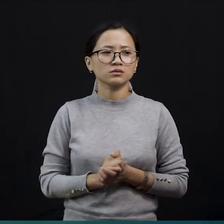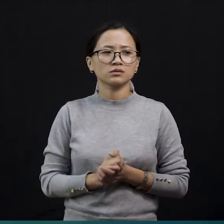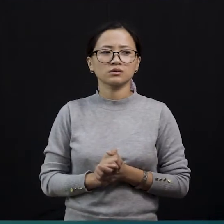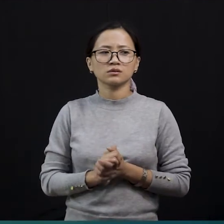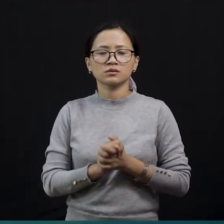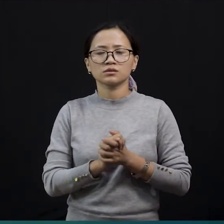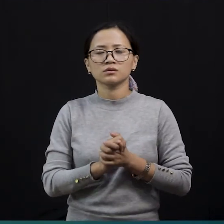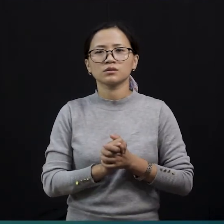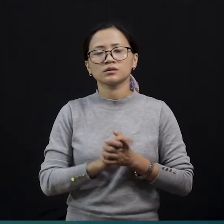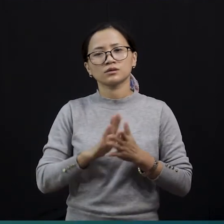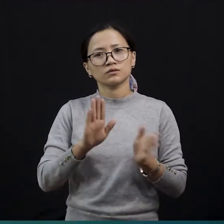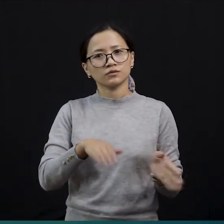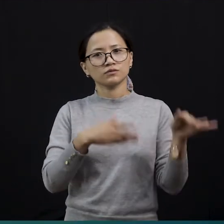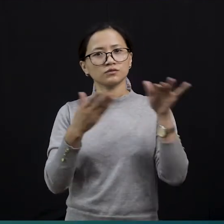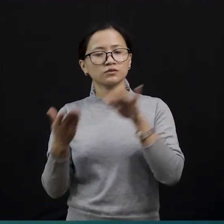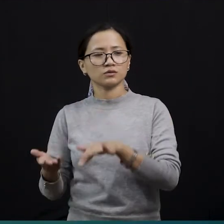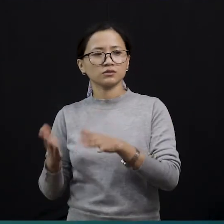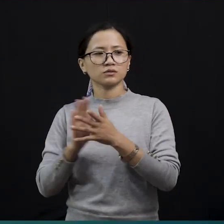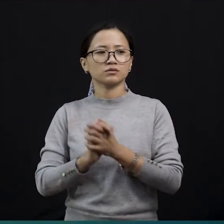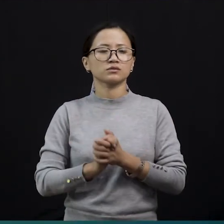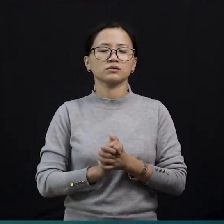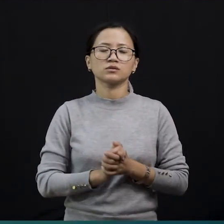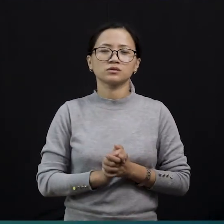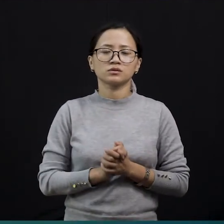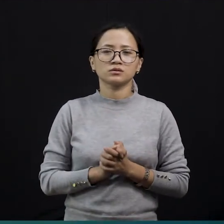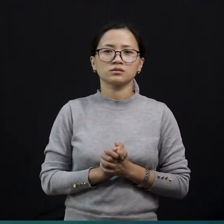January. So it falls on the